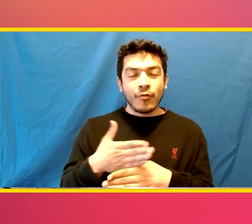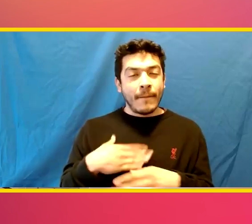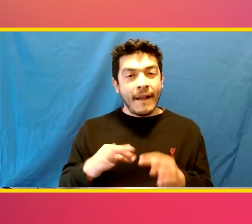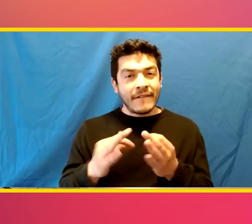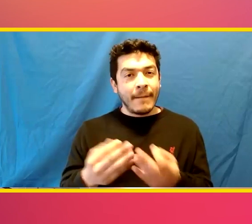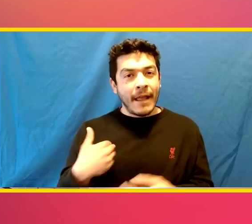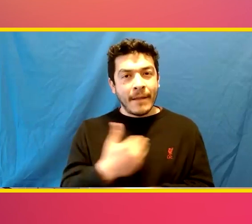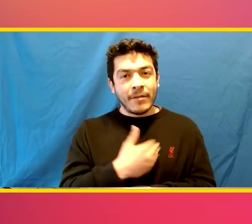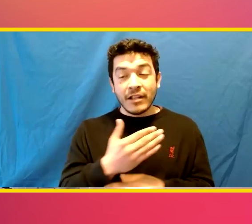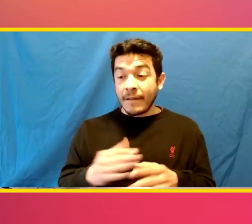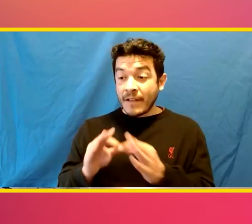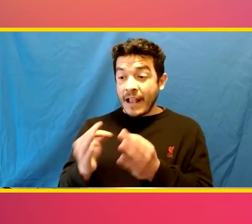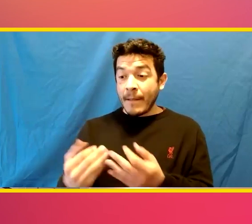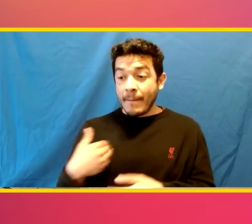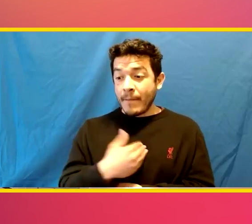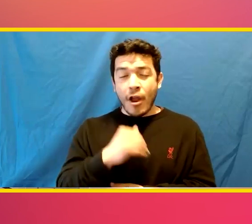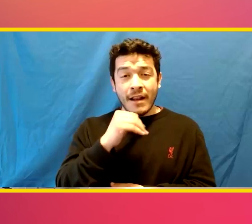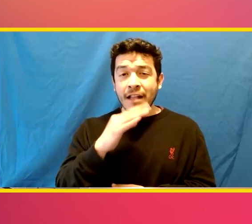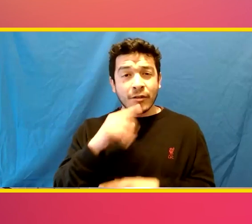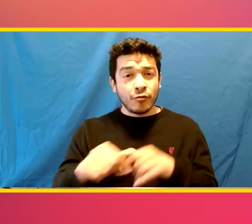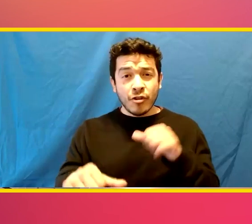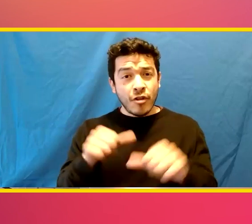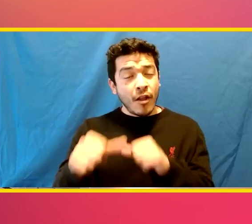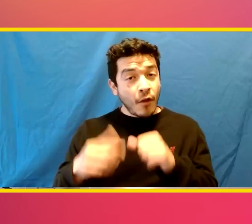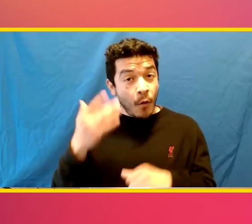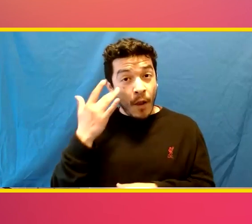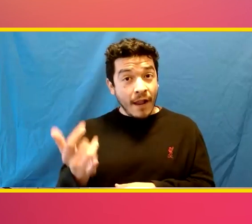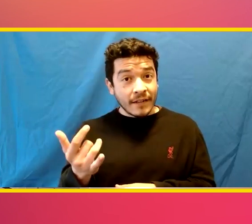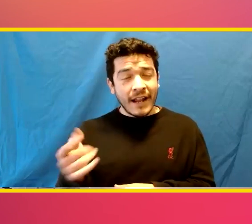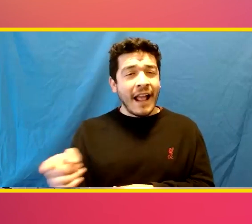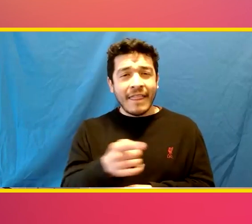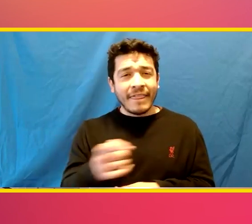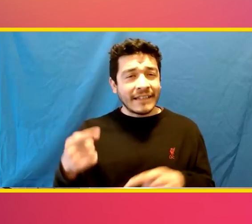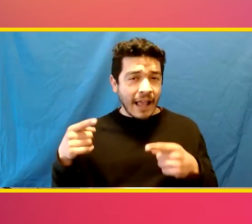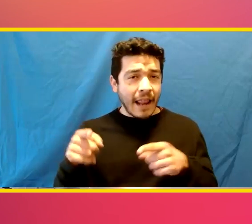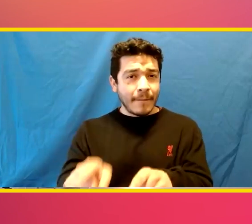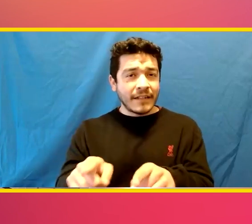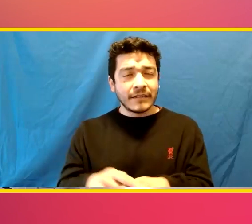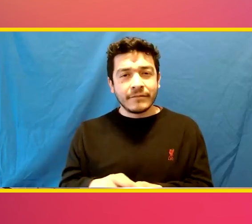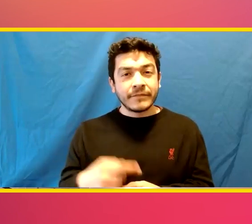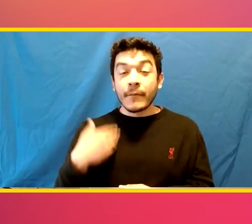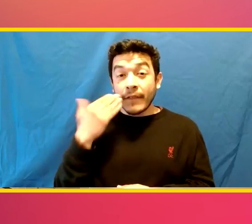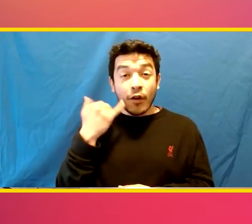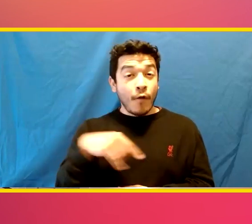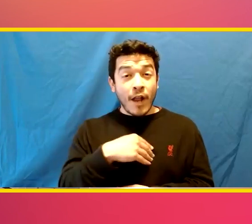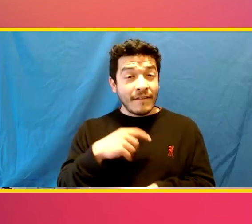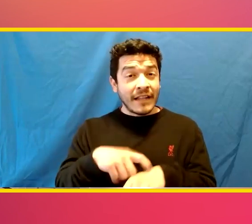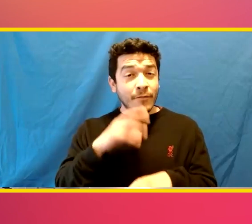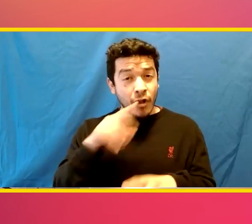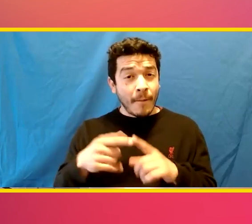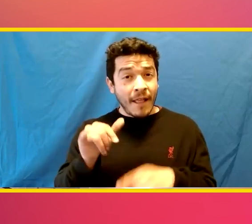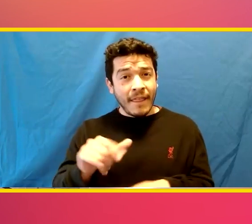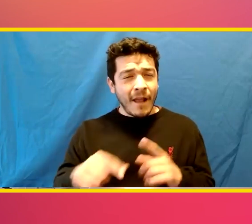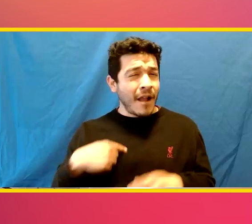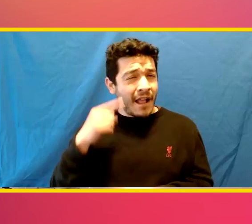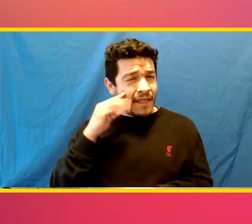family members. Like some family members are not speaking to each other because of these alignments. I don't know if we have time to talk about it, but I thought it